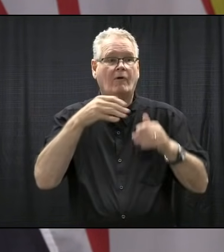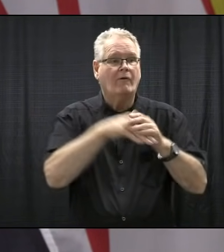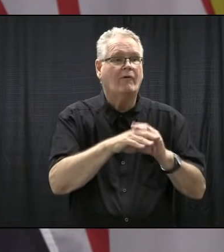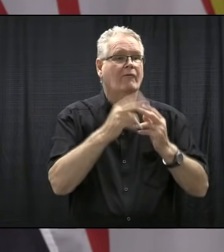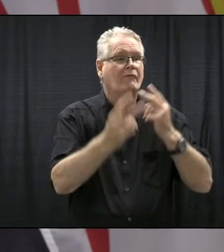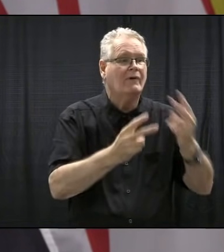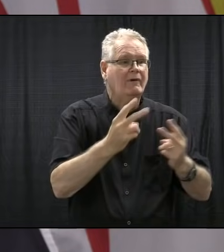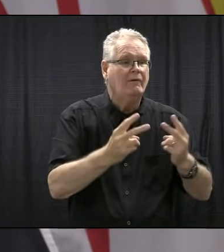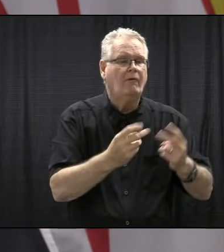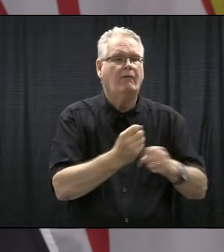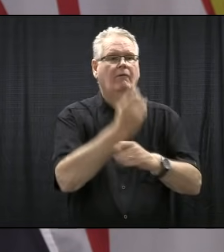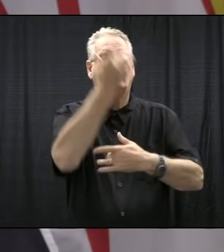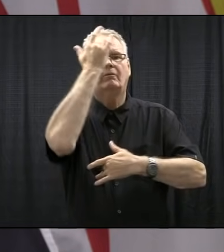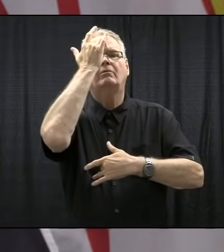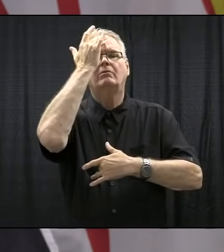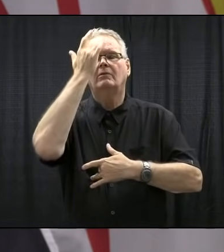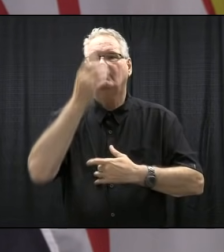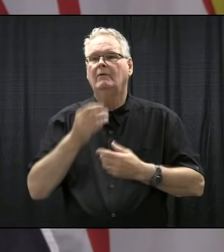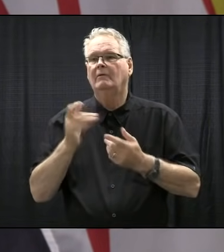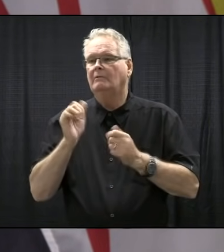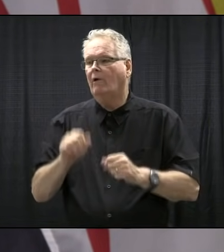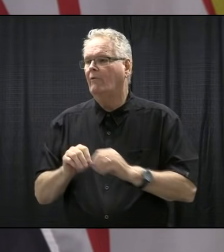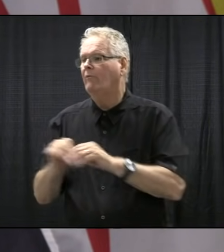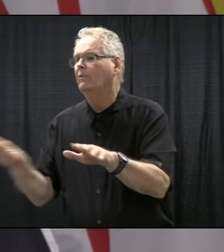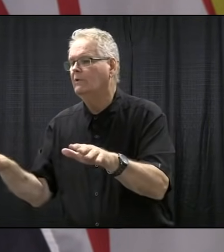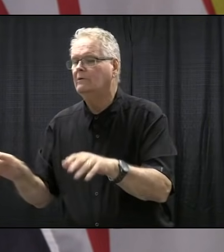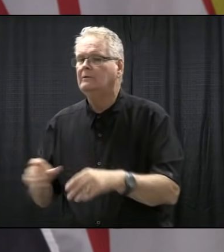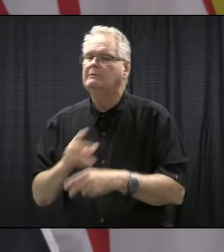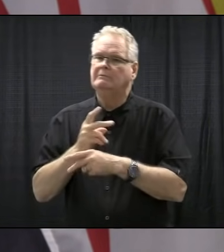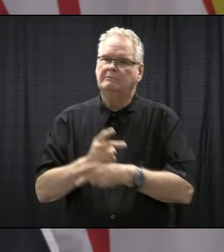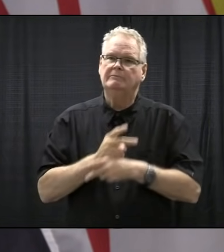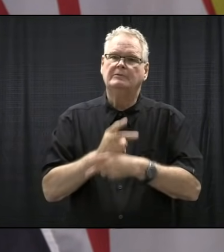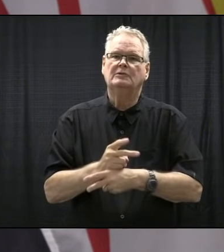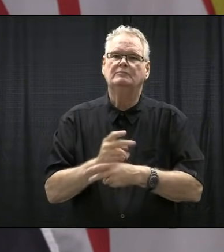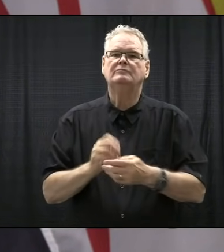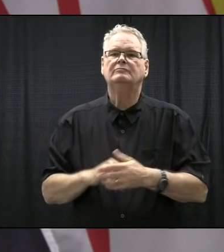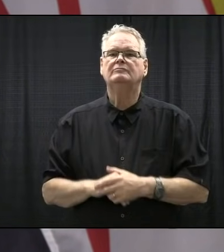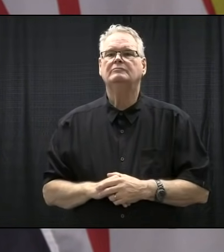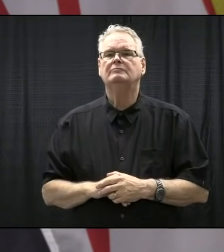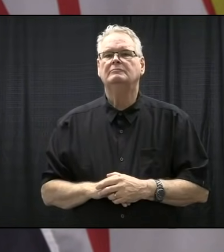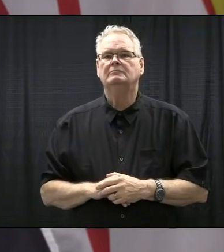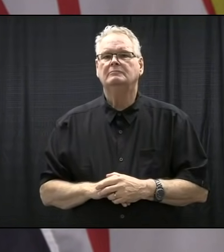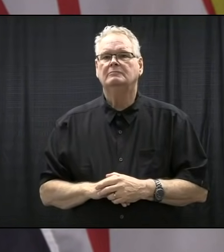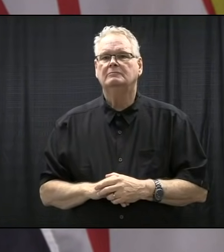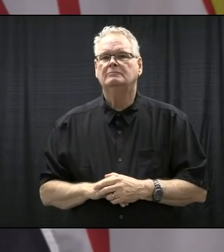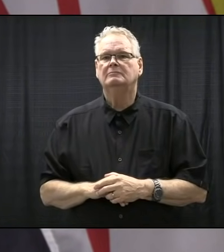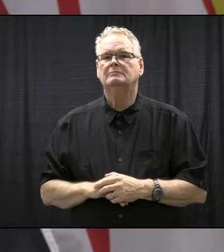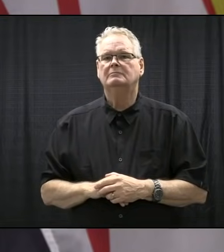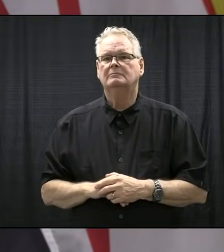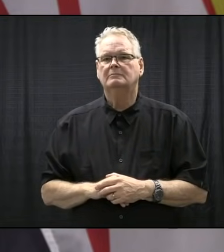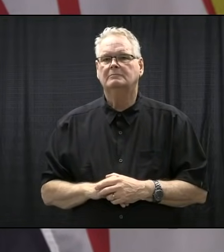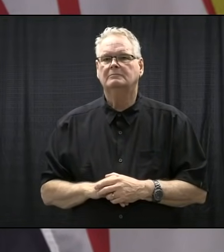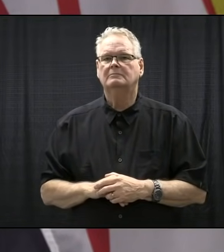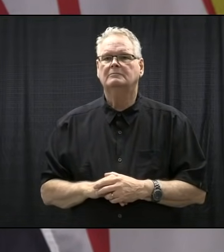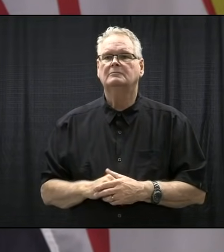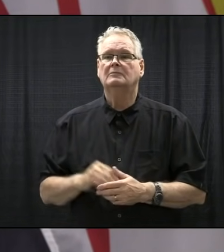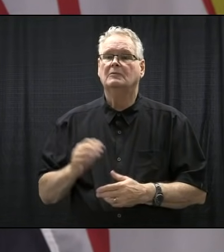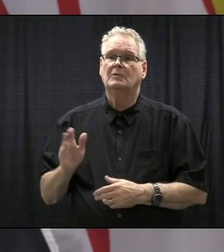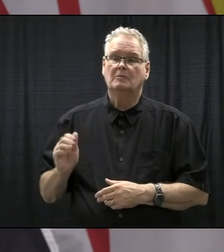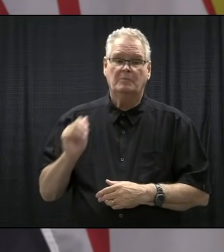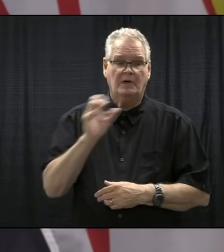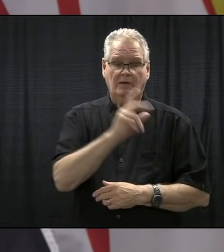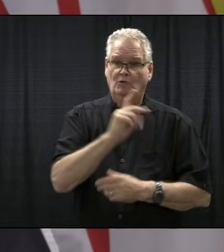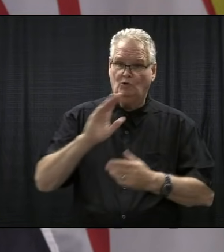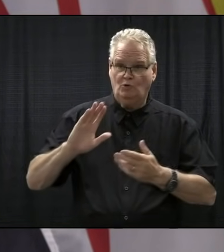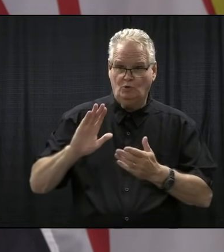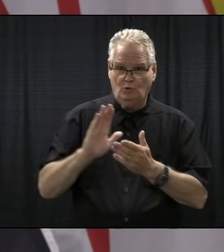thing, and what the number of cases in one situation may not actually be high risk, but in another situation, depending on